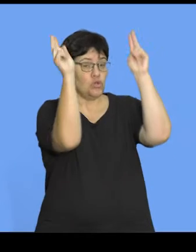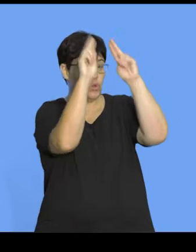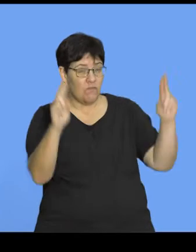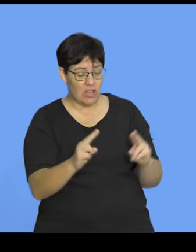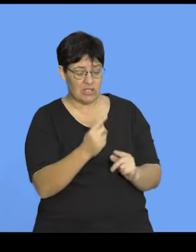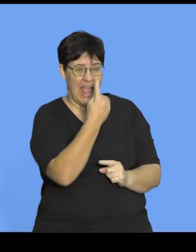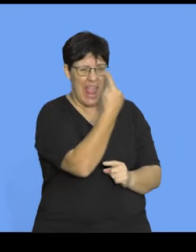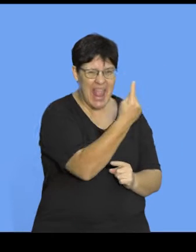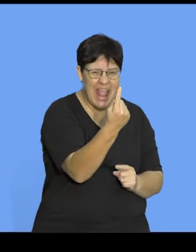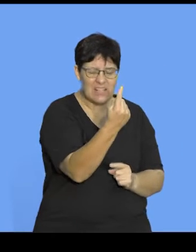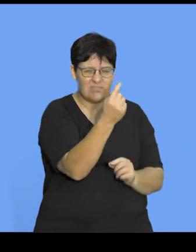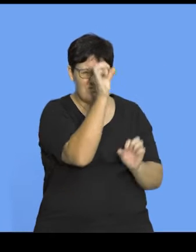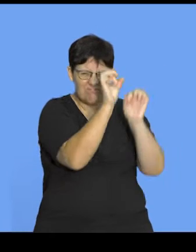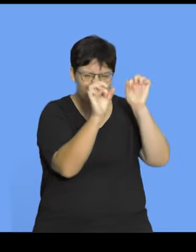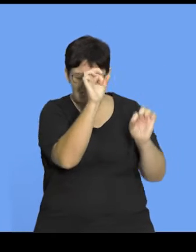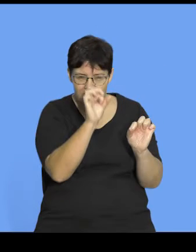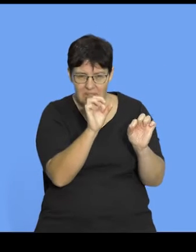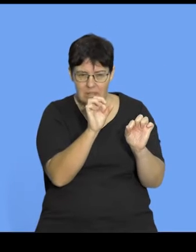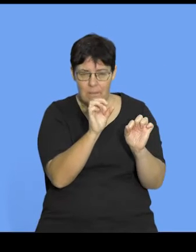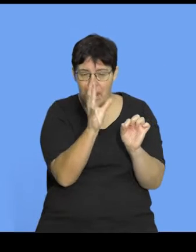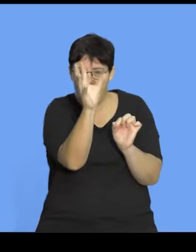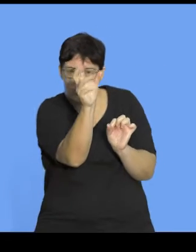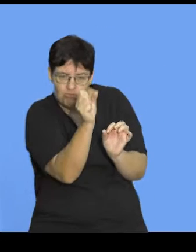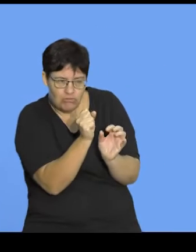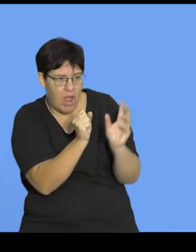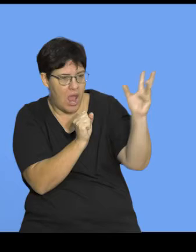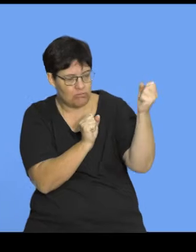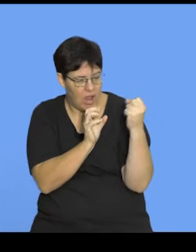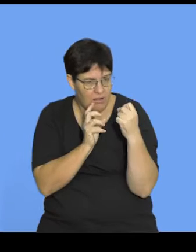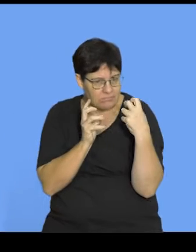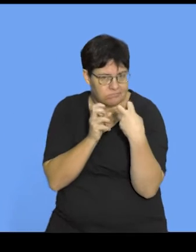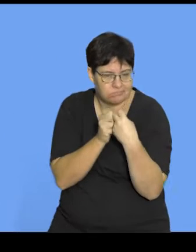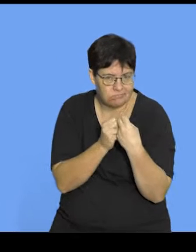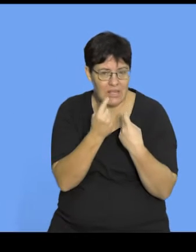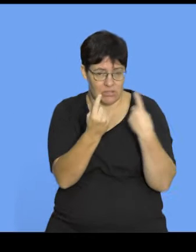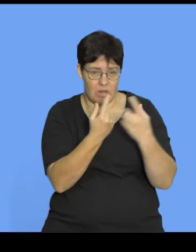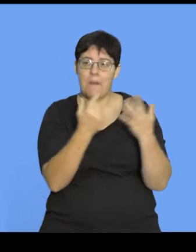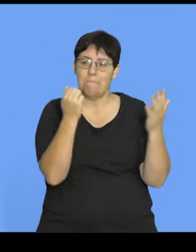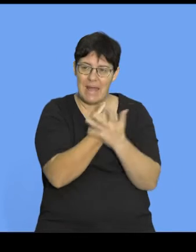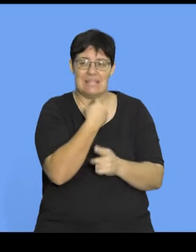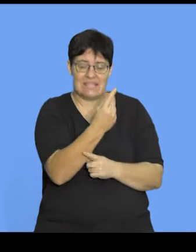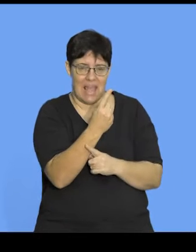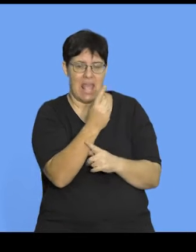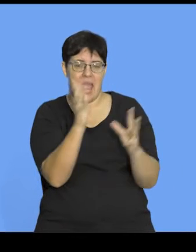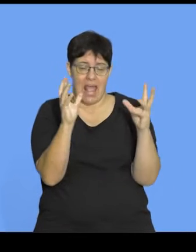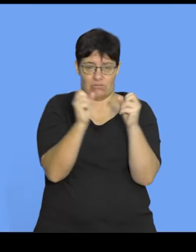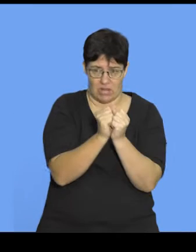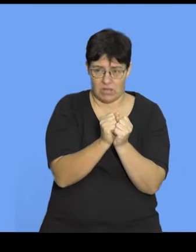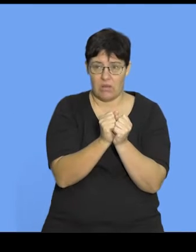universe attracts every other particle. You have to say attracts